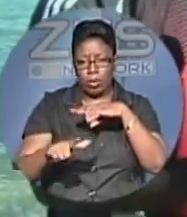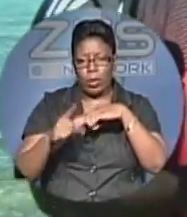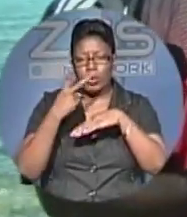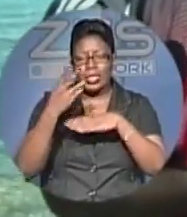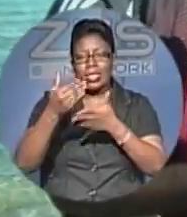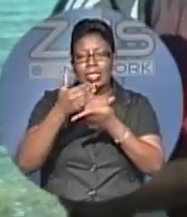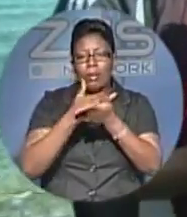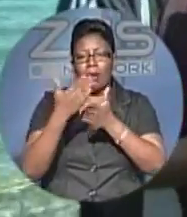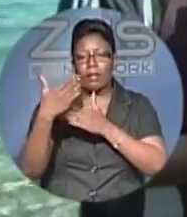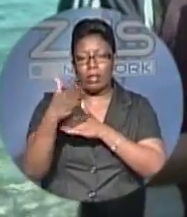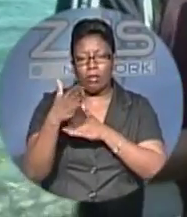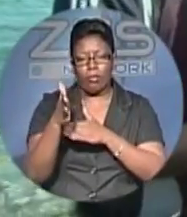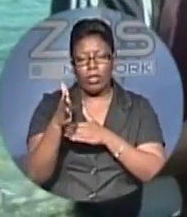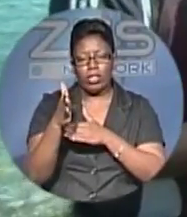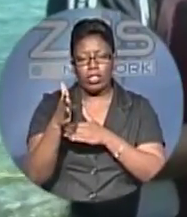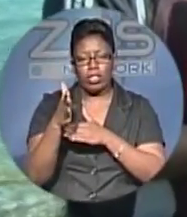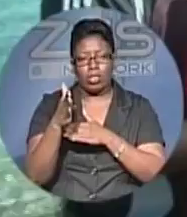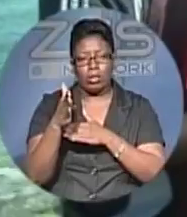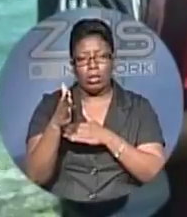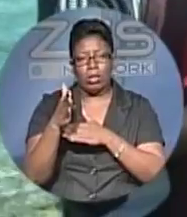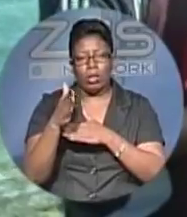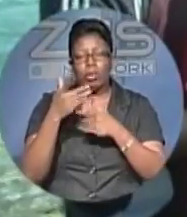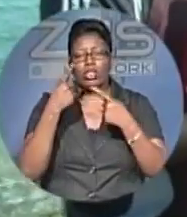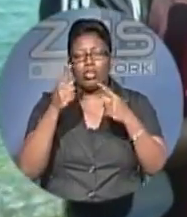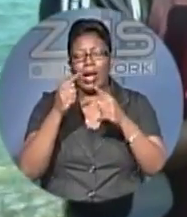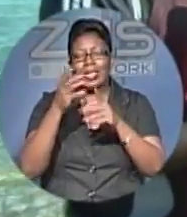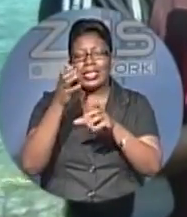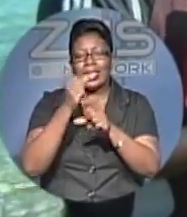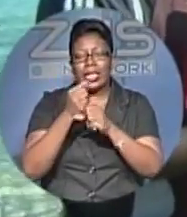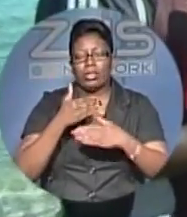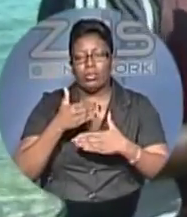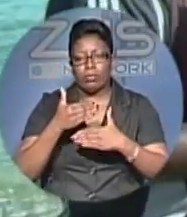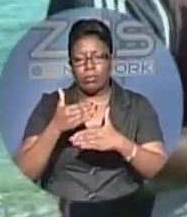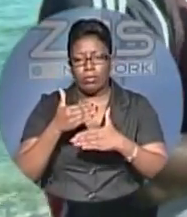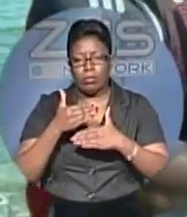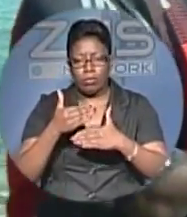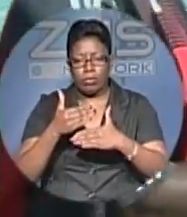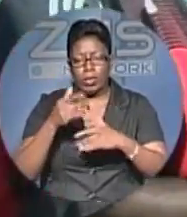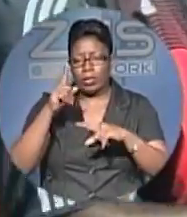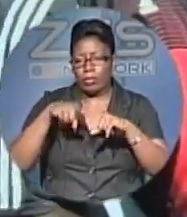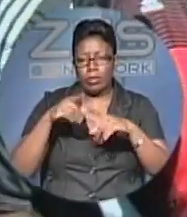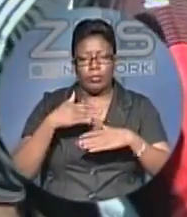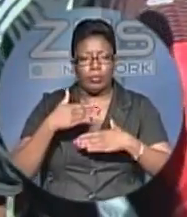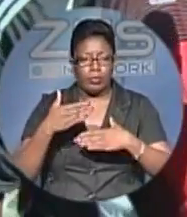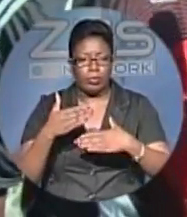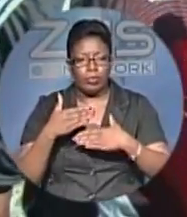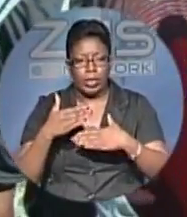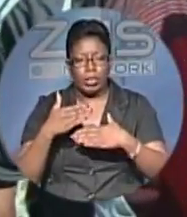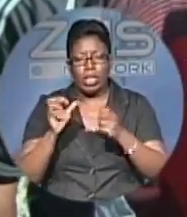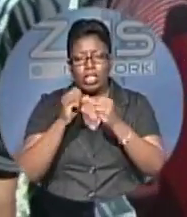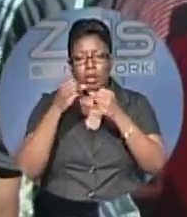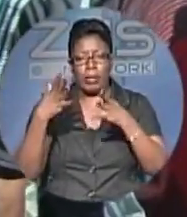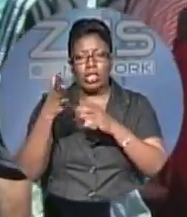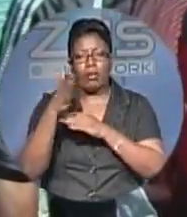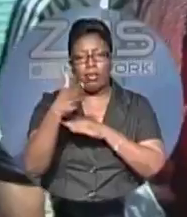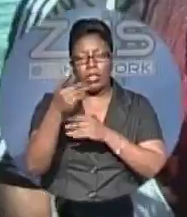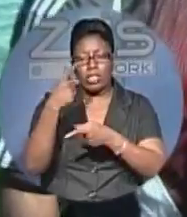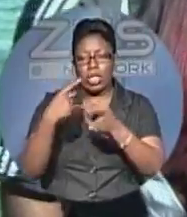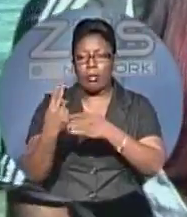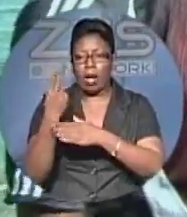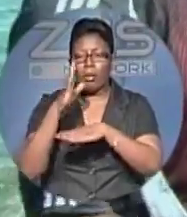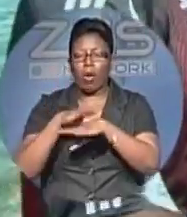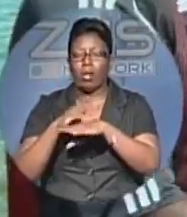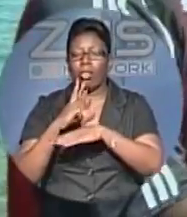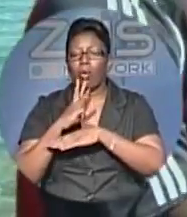some of the fish was they either were gapping from breath, like they were short of oxygen, and most of the fish came up on the